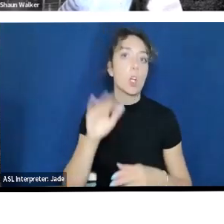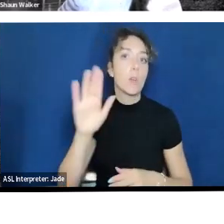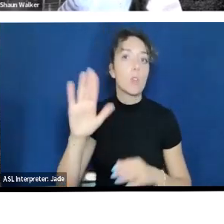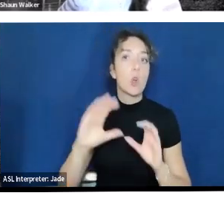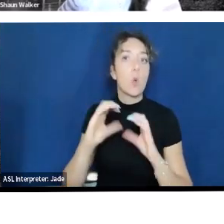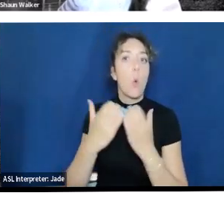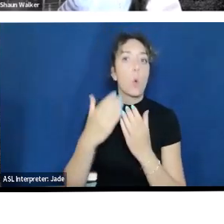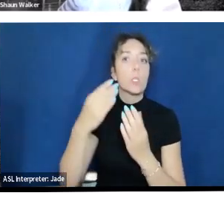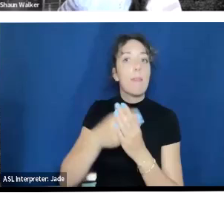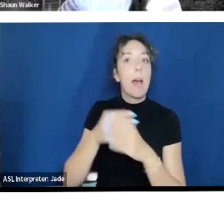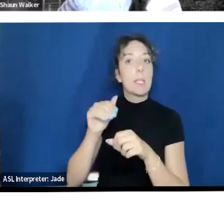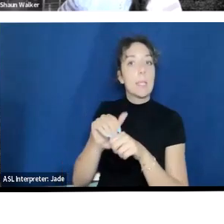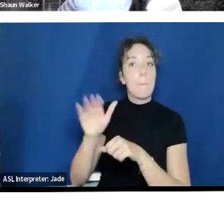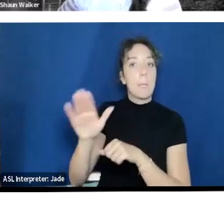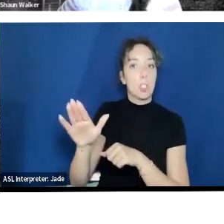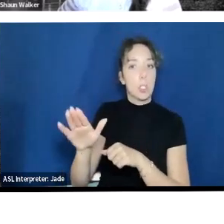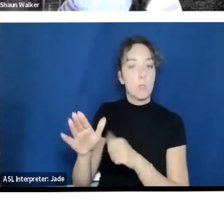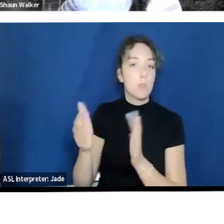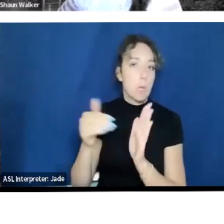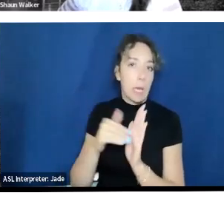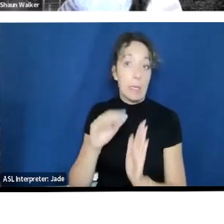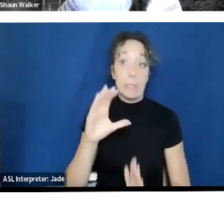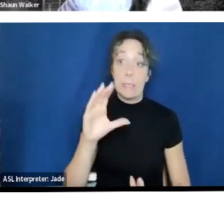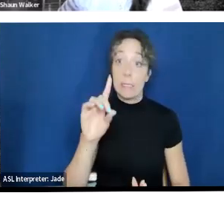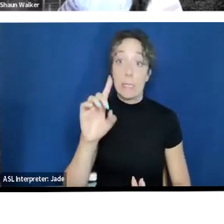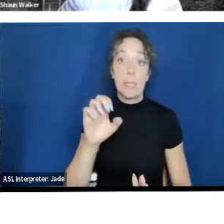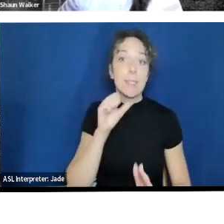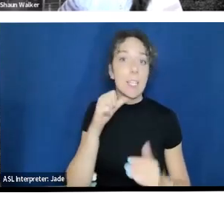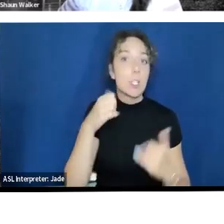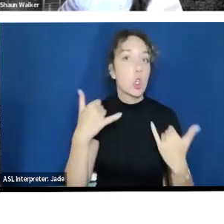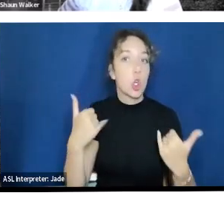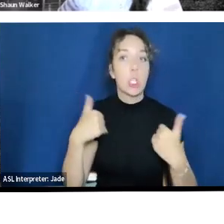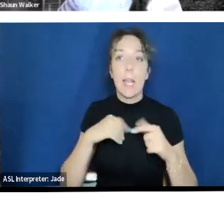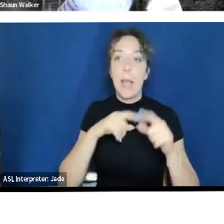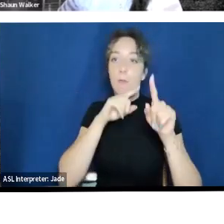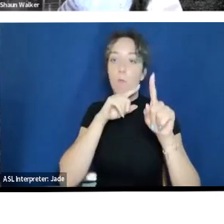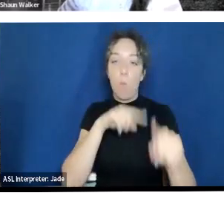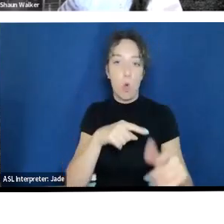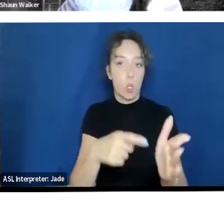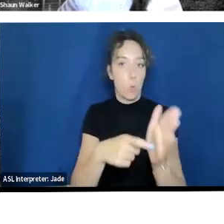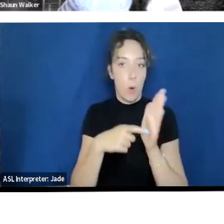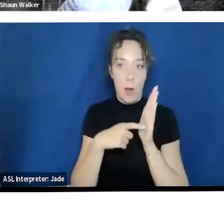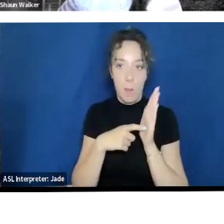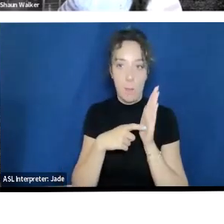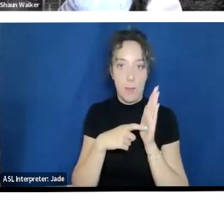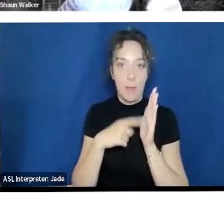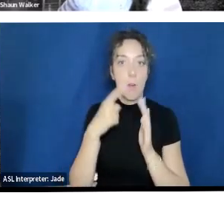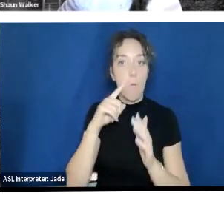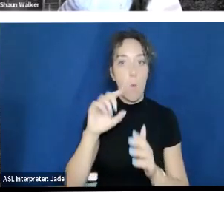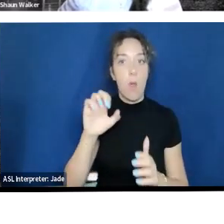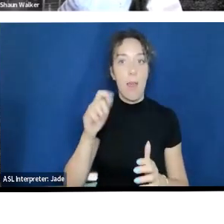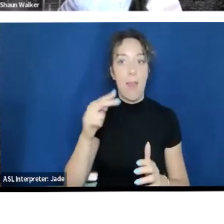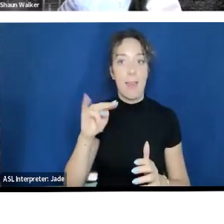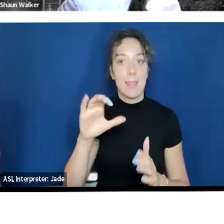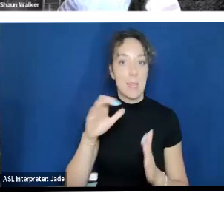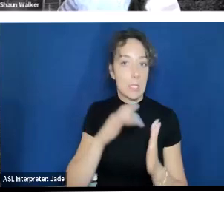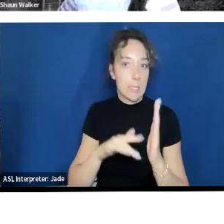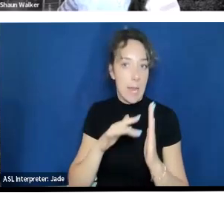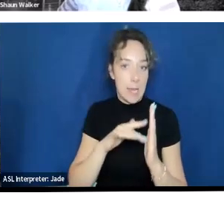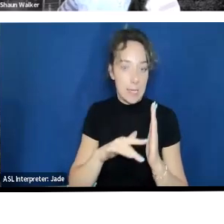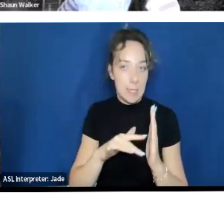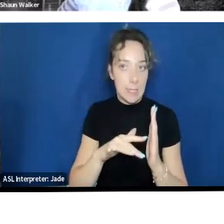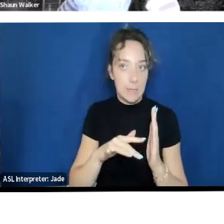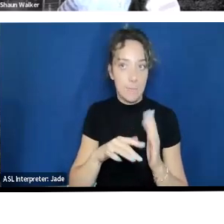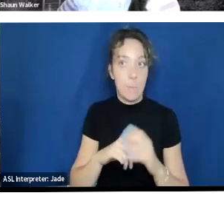submission. Again, the CDE does not currently have a reporting requirement for ethnic studies.